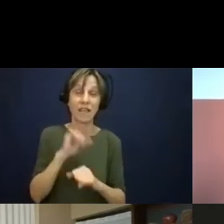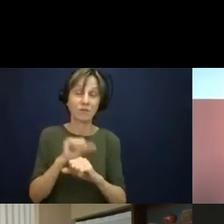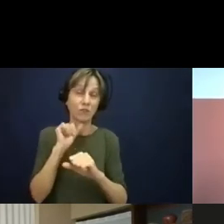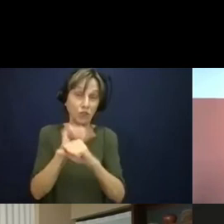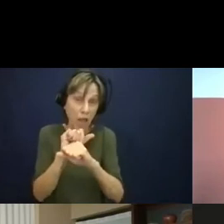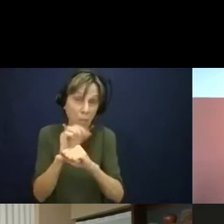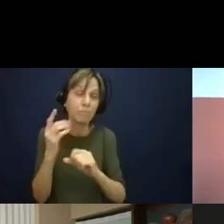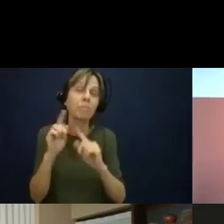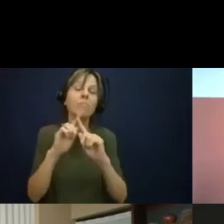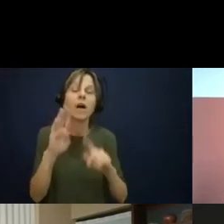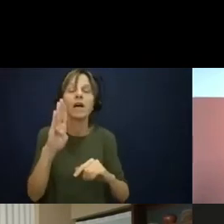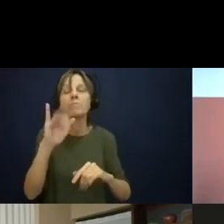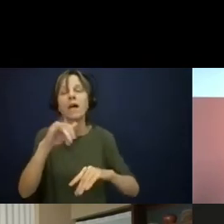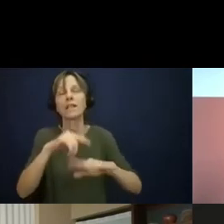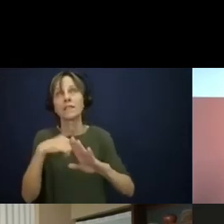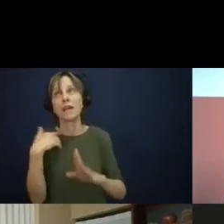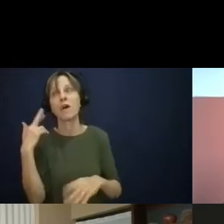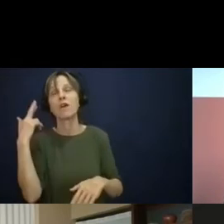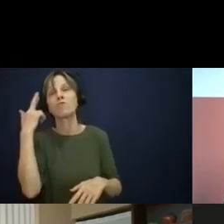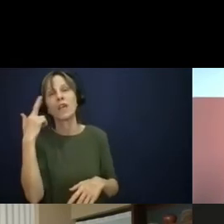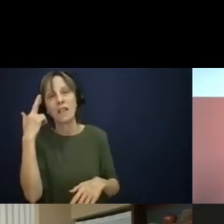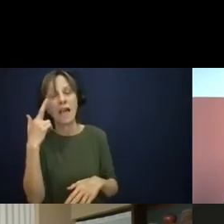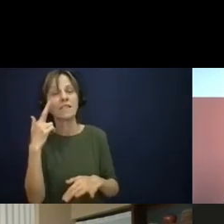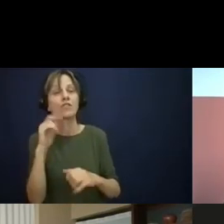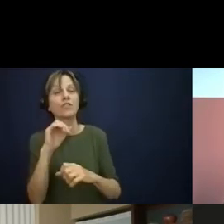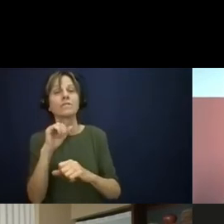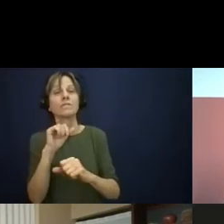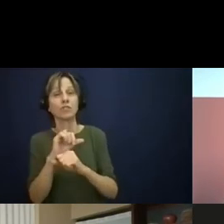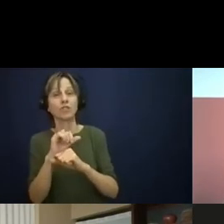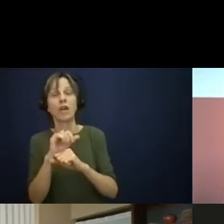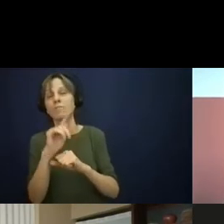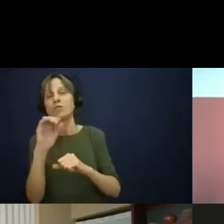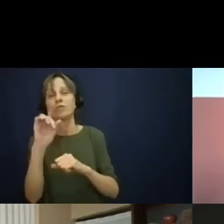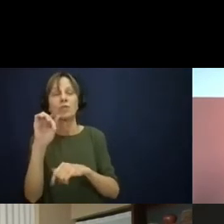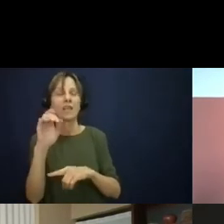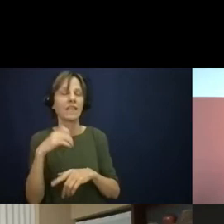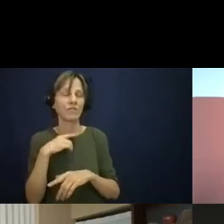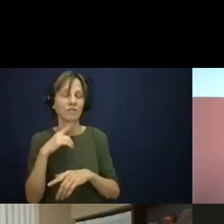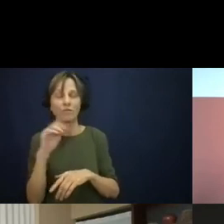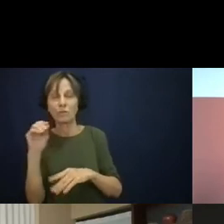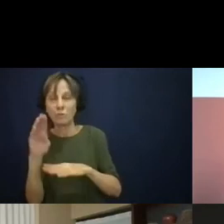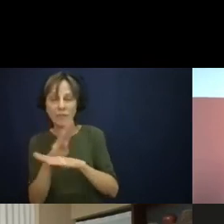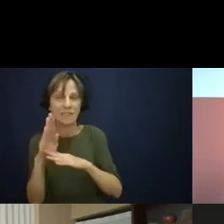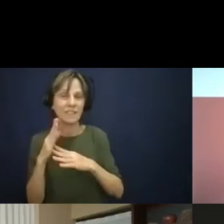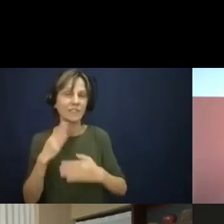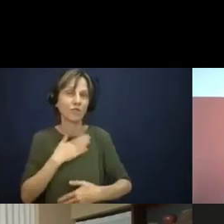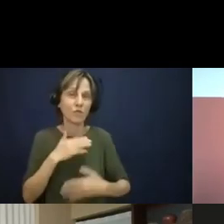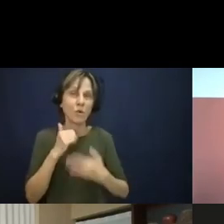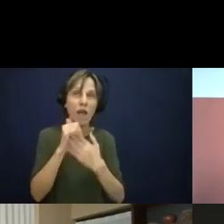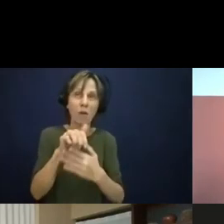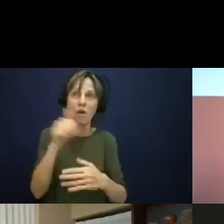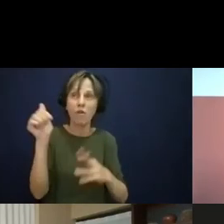But by the time I realized it was a job, it was too late. I was too busy enjoying helping other people just like